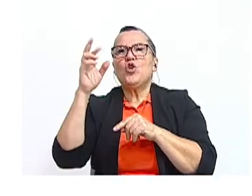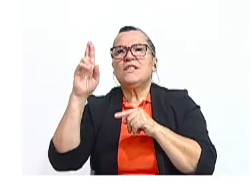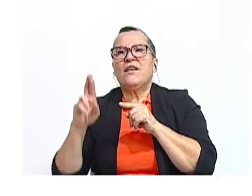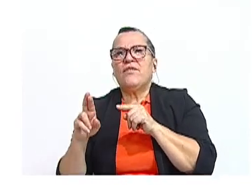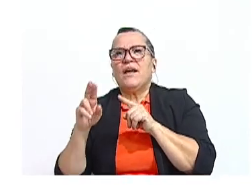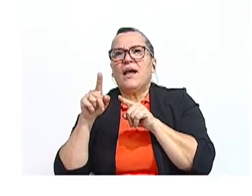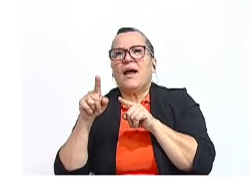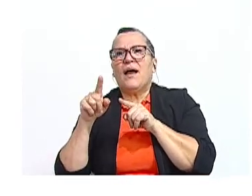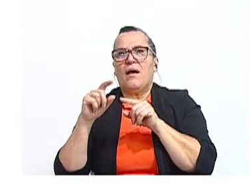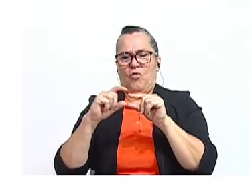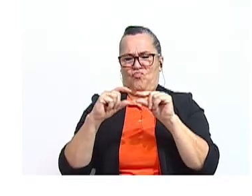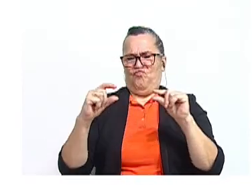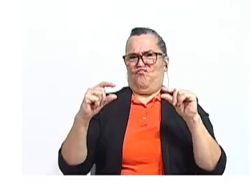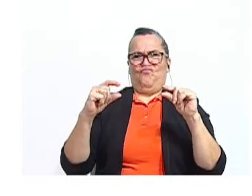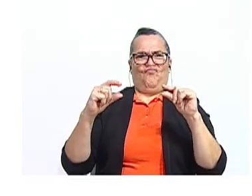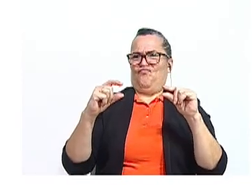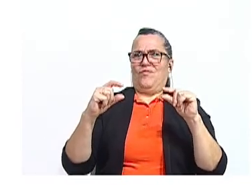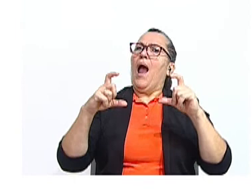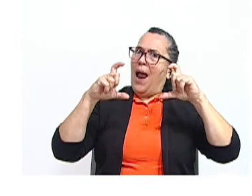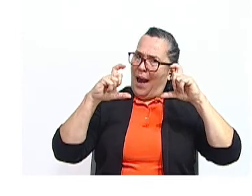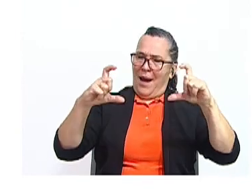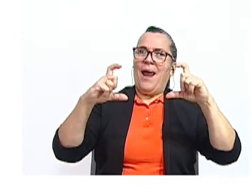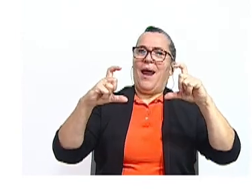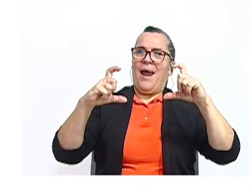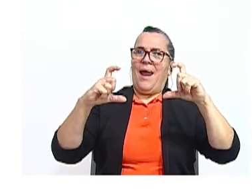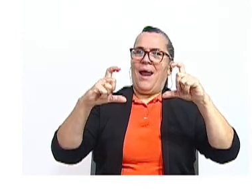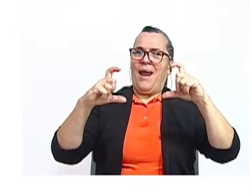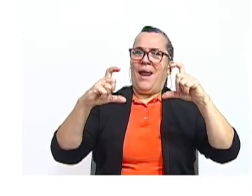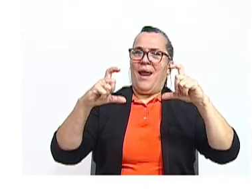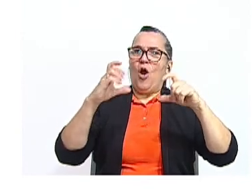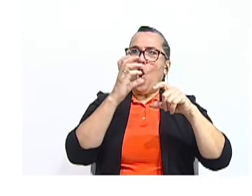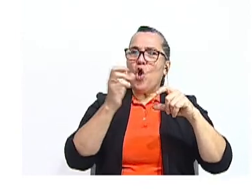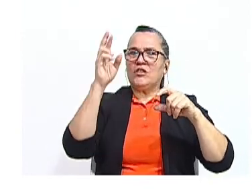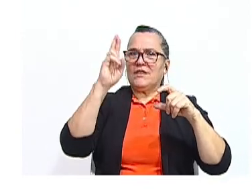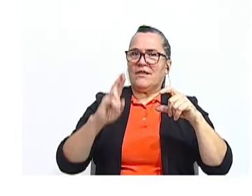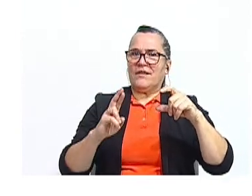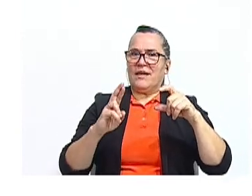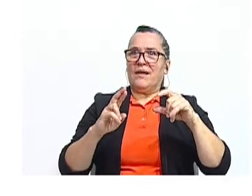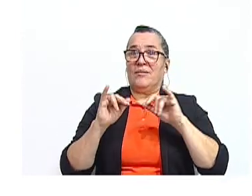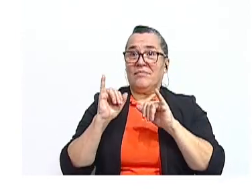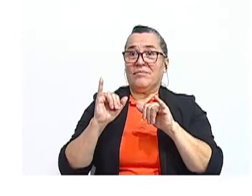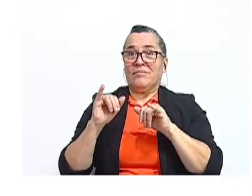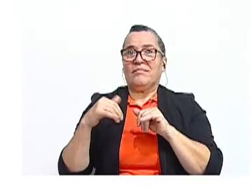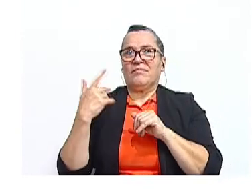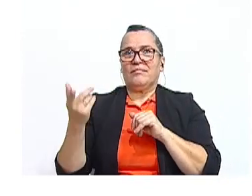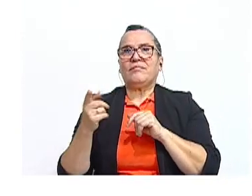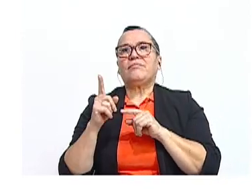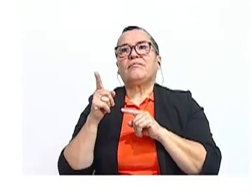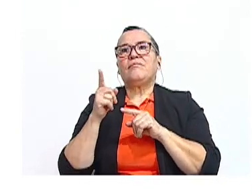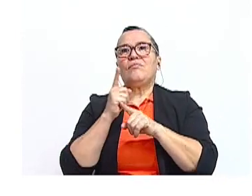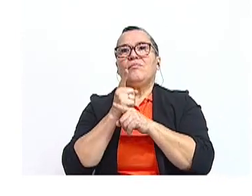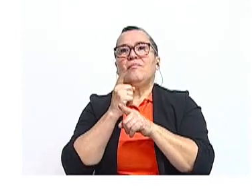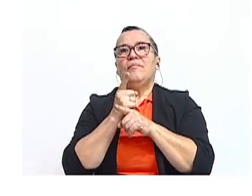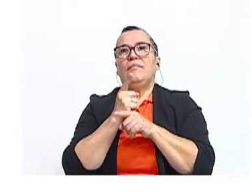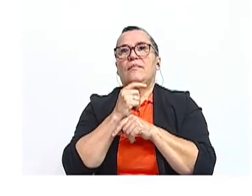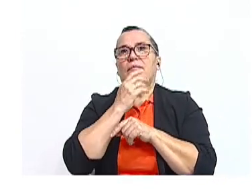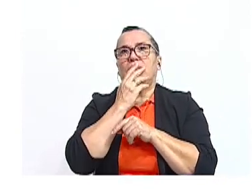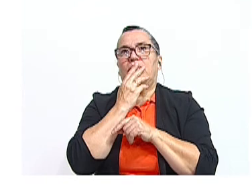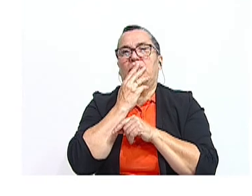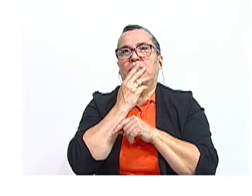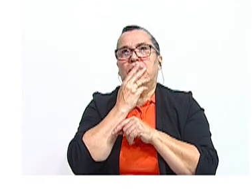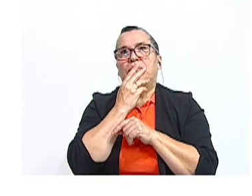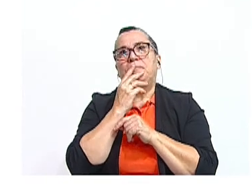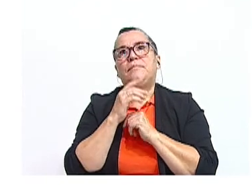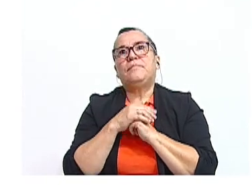to capitalize the word Costa Rica, right? Because we use a lowercase letter. Okay, let's go to the next one,